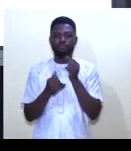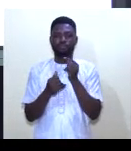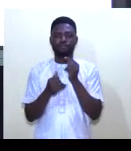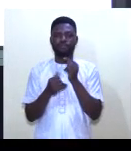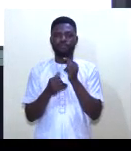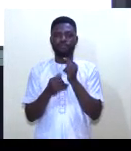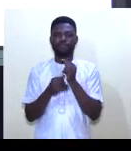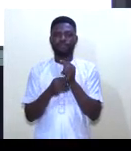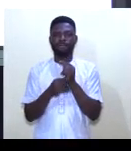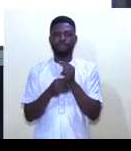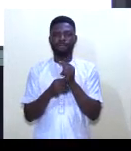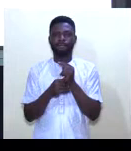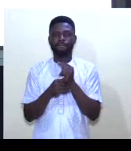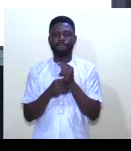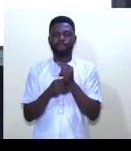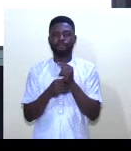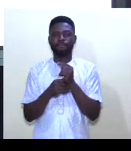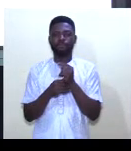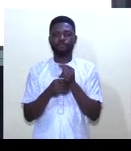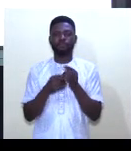calculation involved.